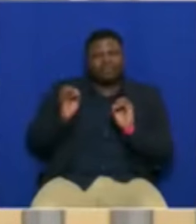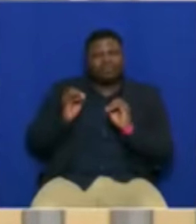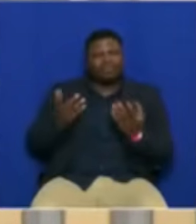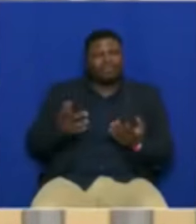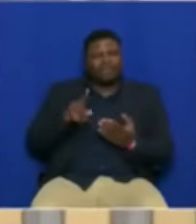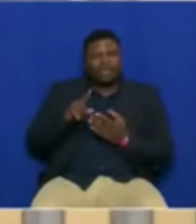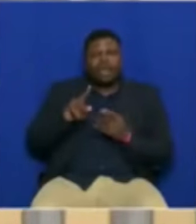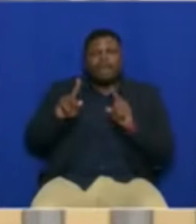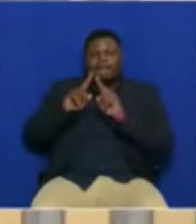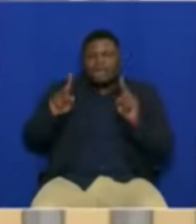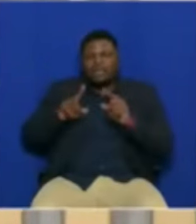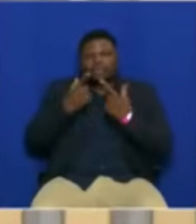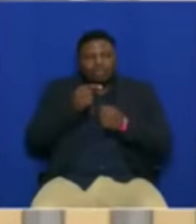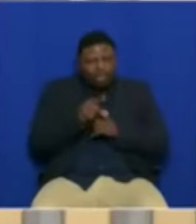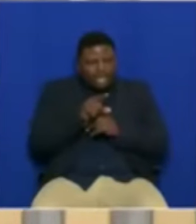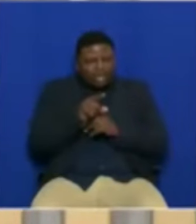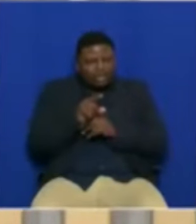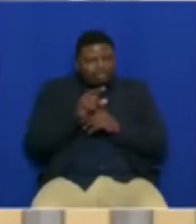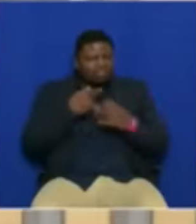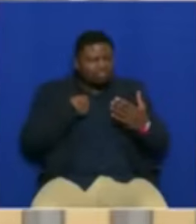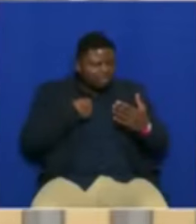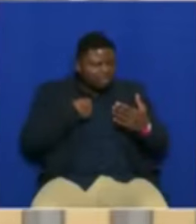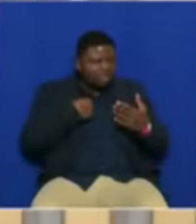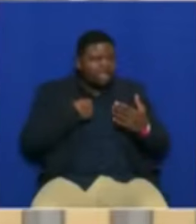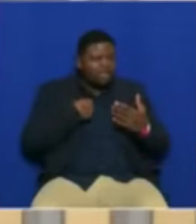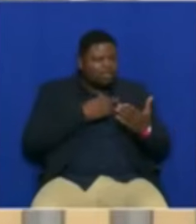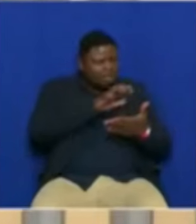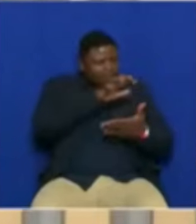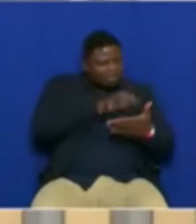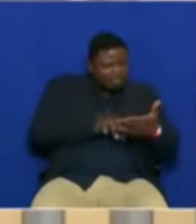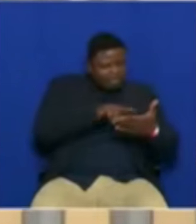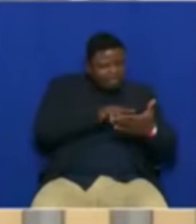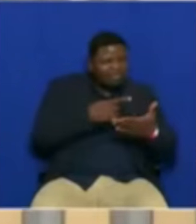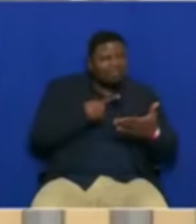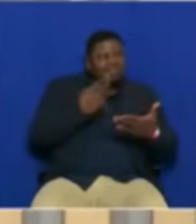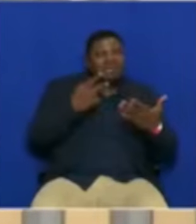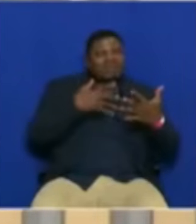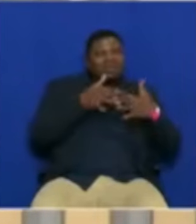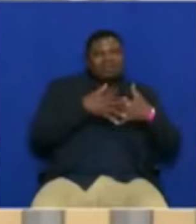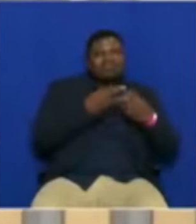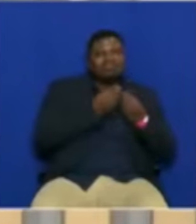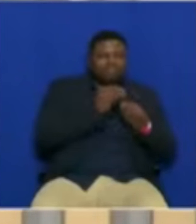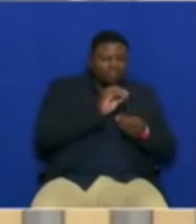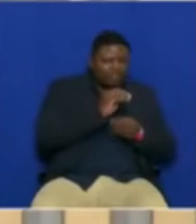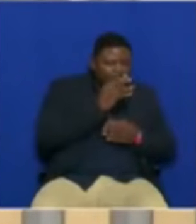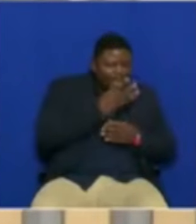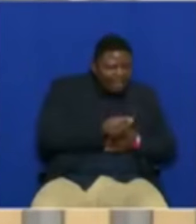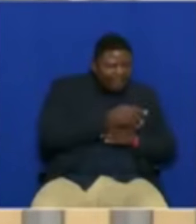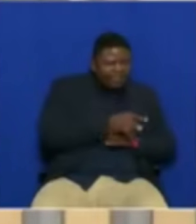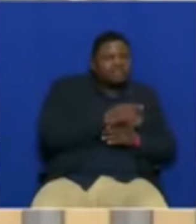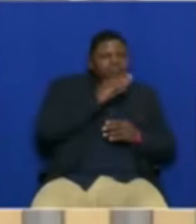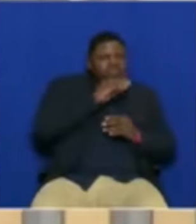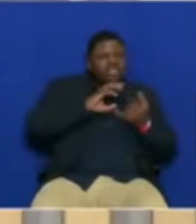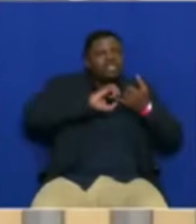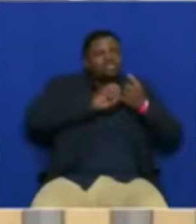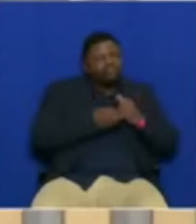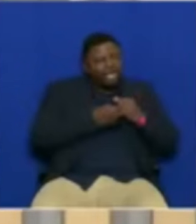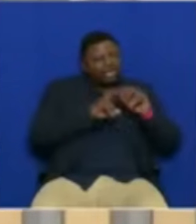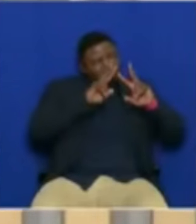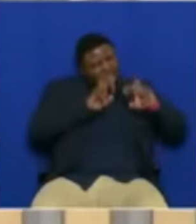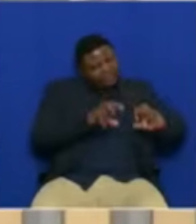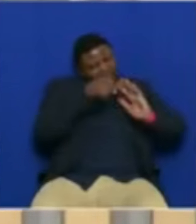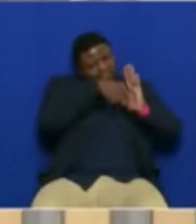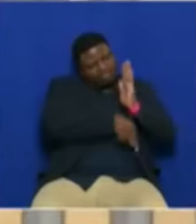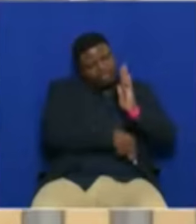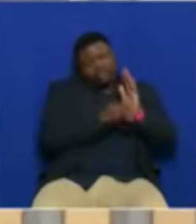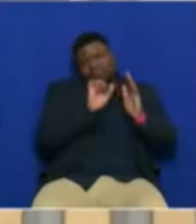conducted further investigations to expand on the Chair. As it was there, it needed me to look further into it. Not if you